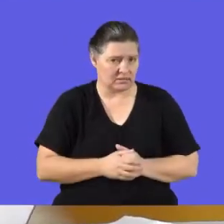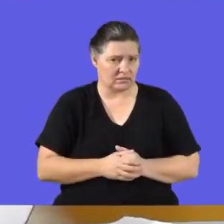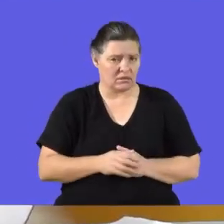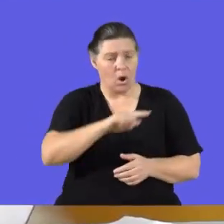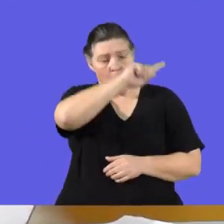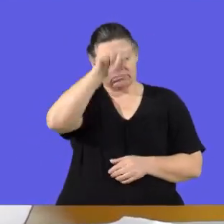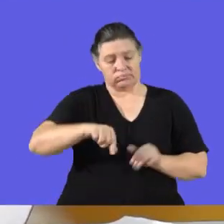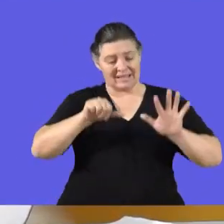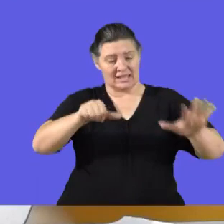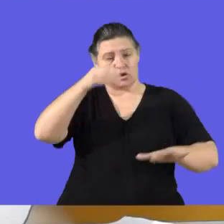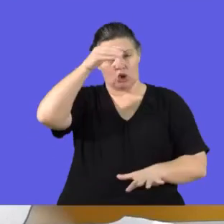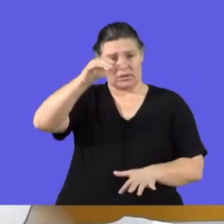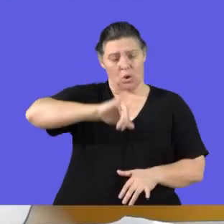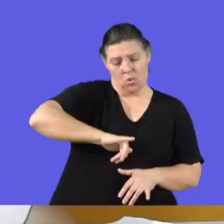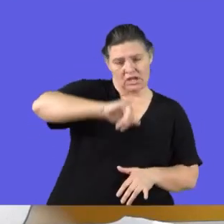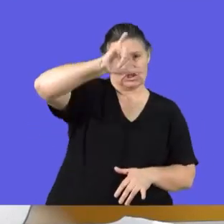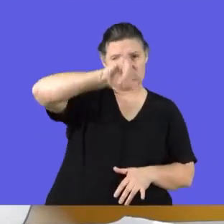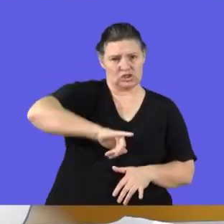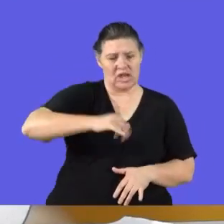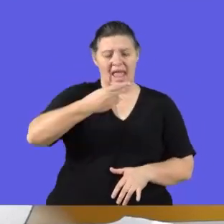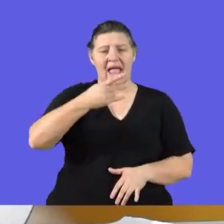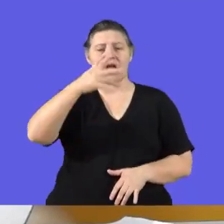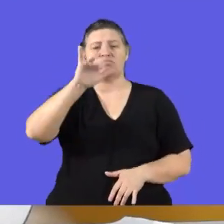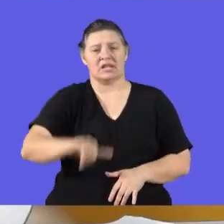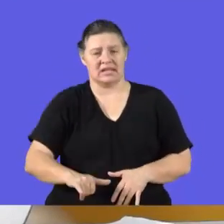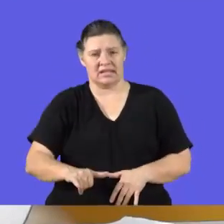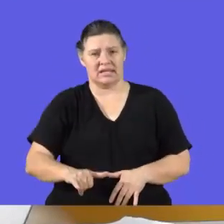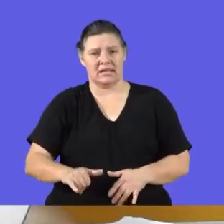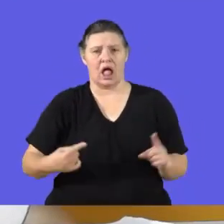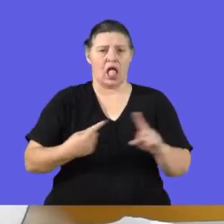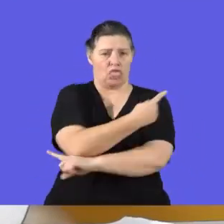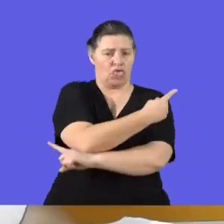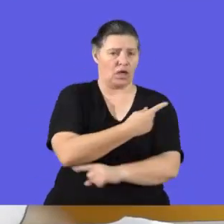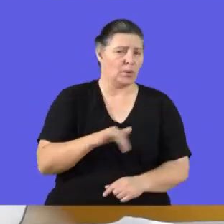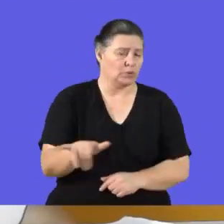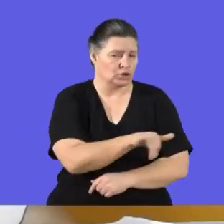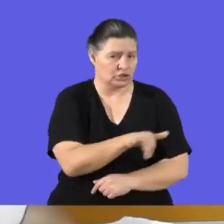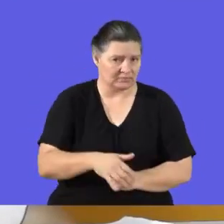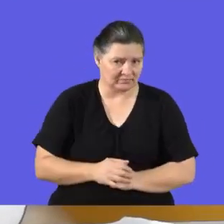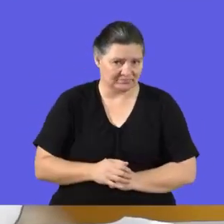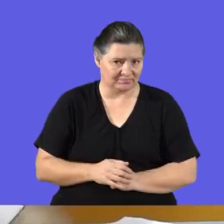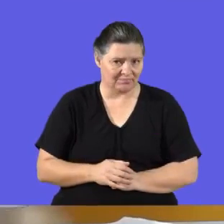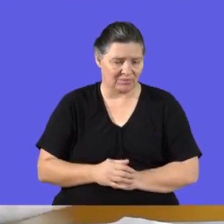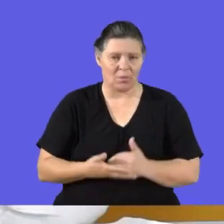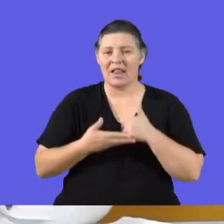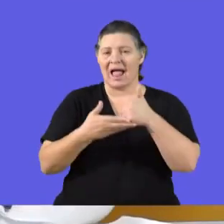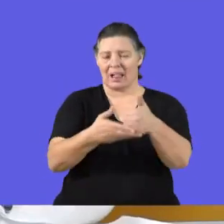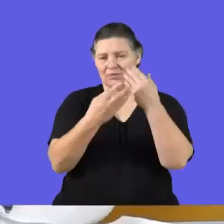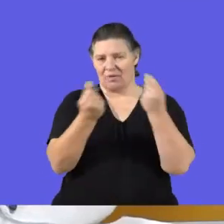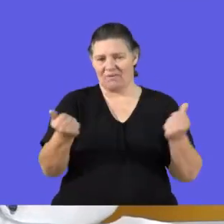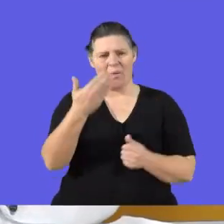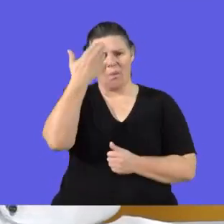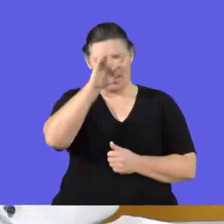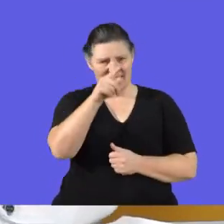Which of these 6 concepts is Harry going against? I'm going to quickly help you with